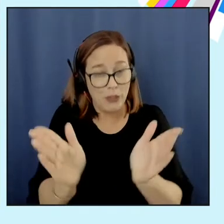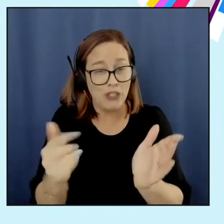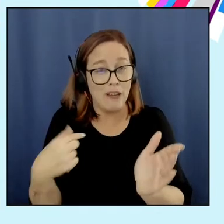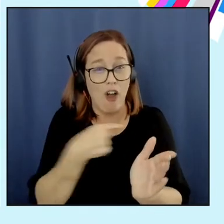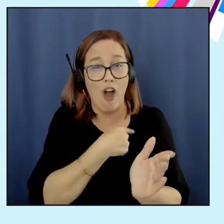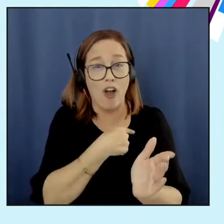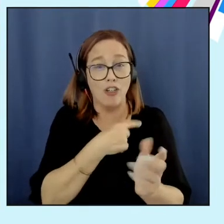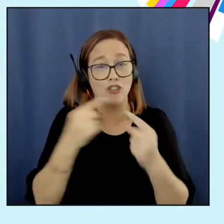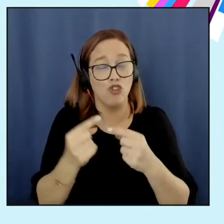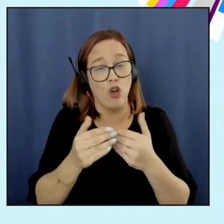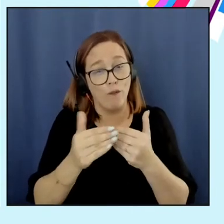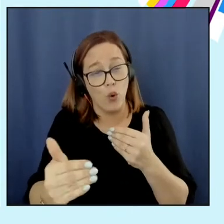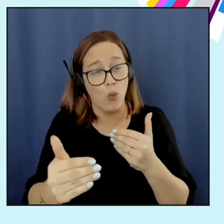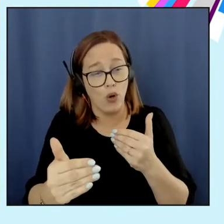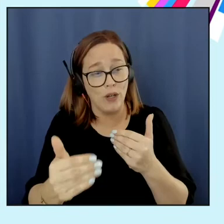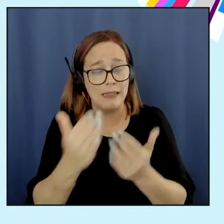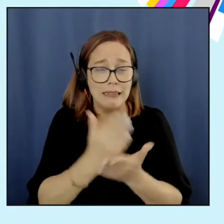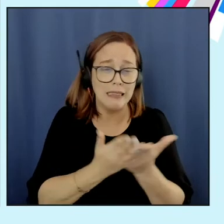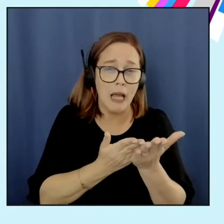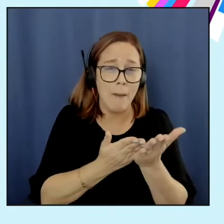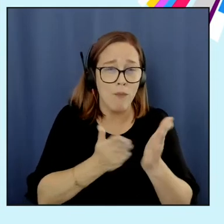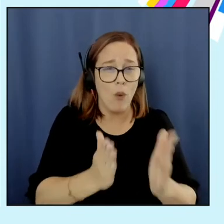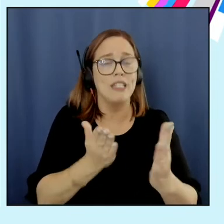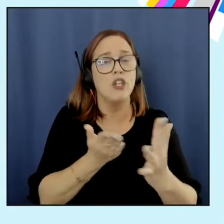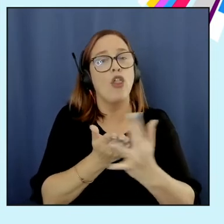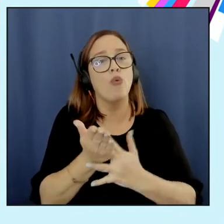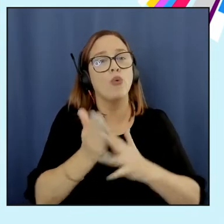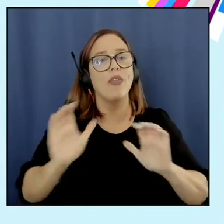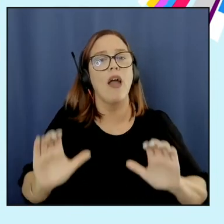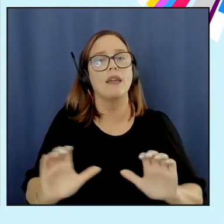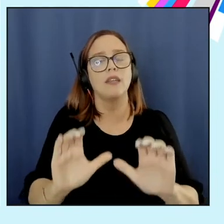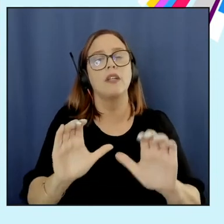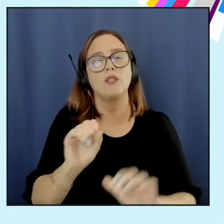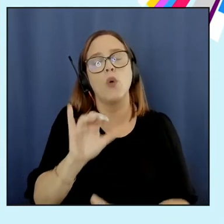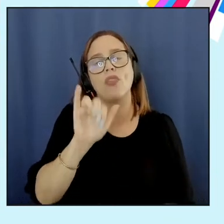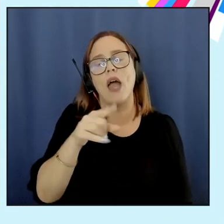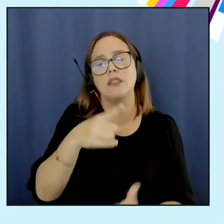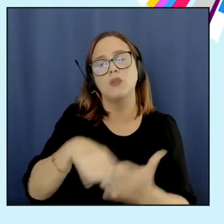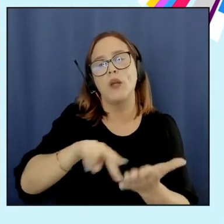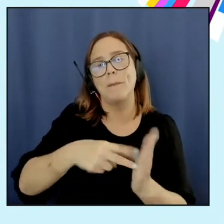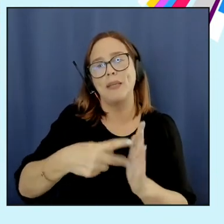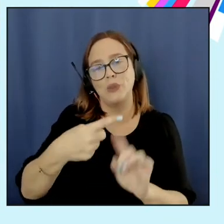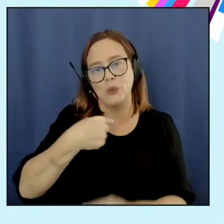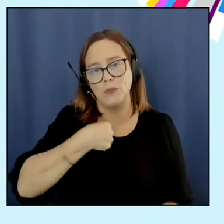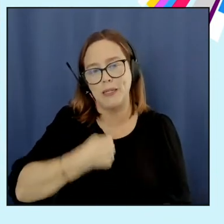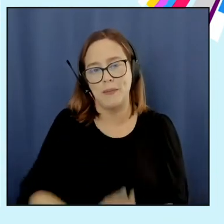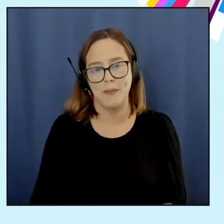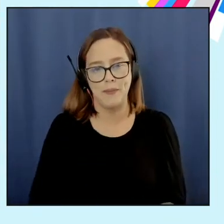through their activities. So that's what that means to me.